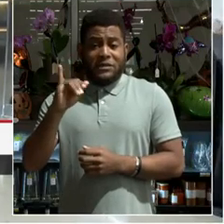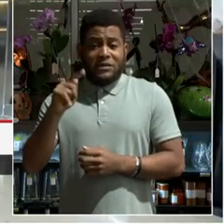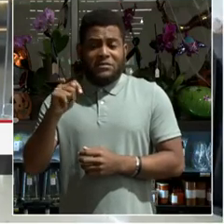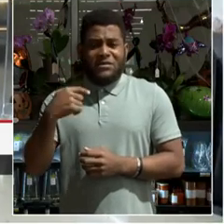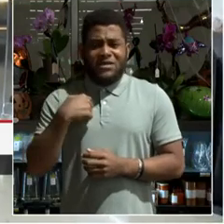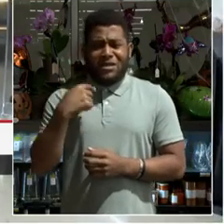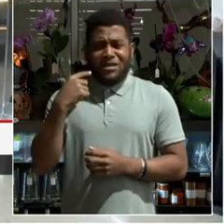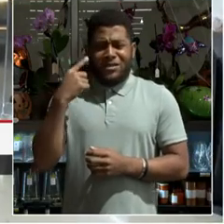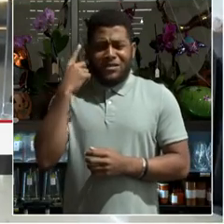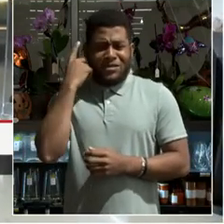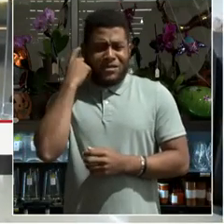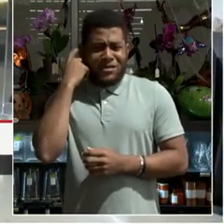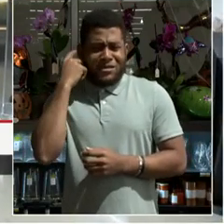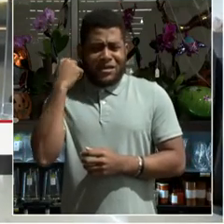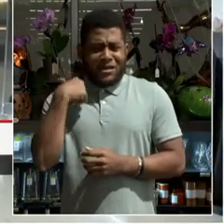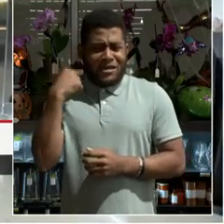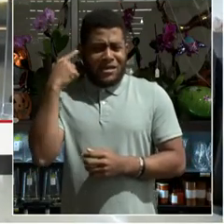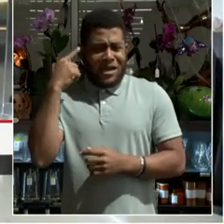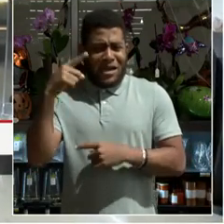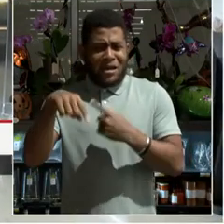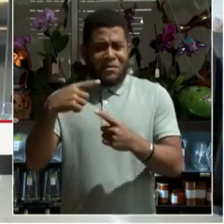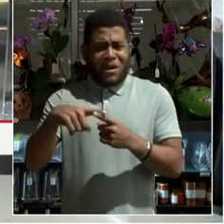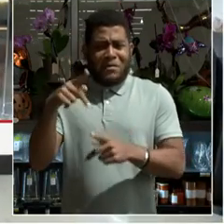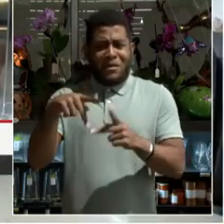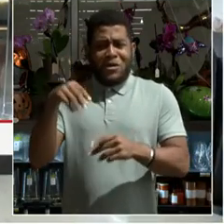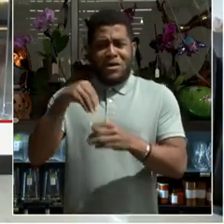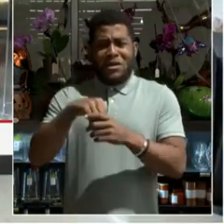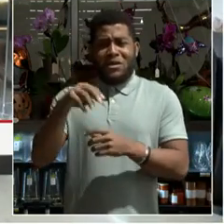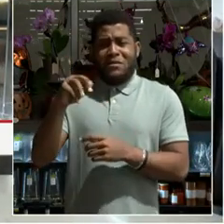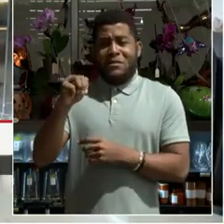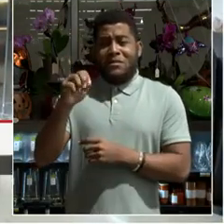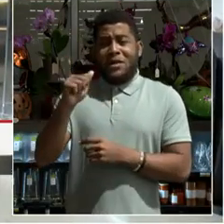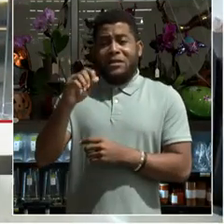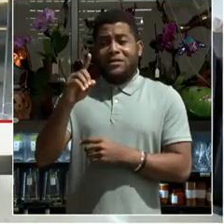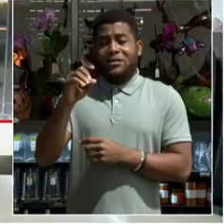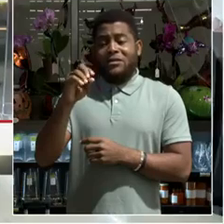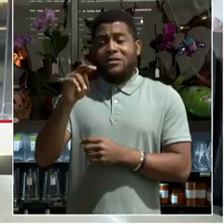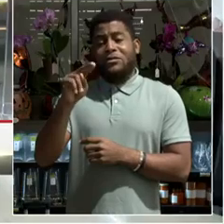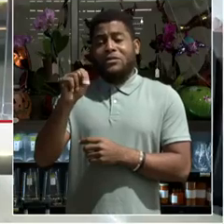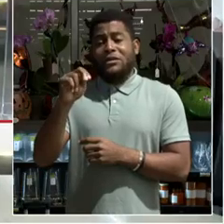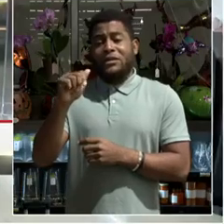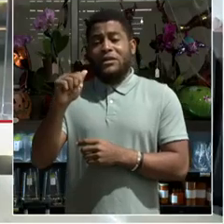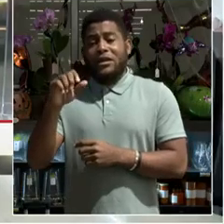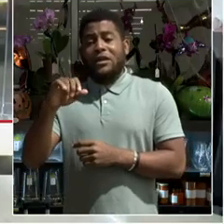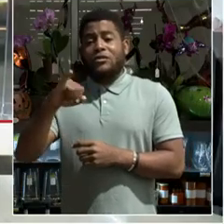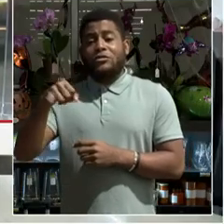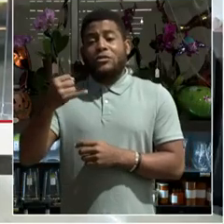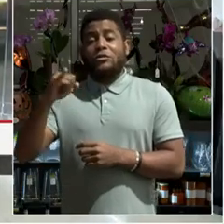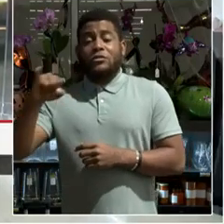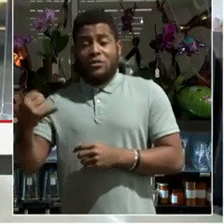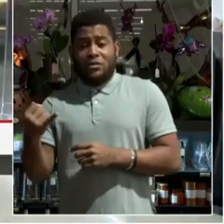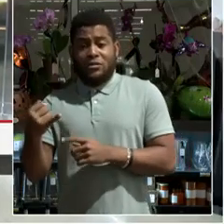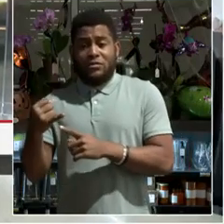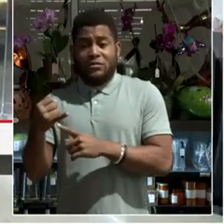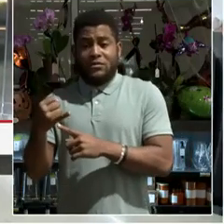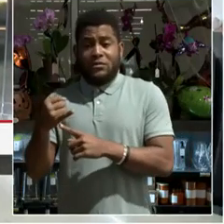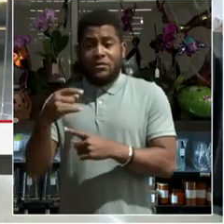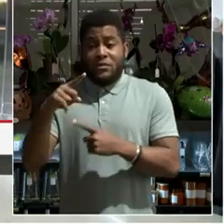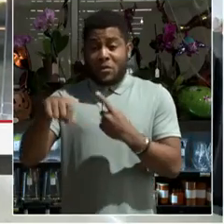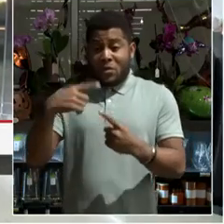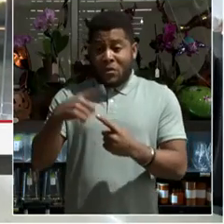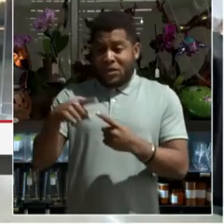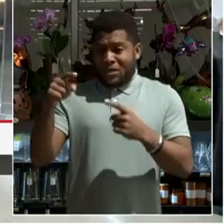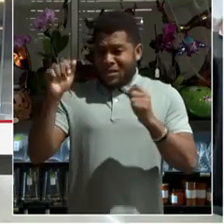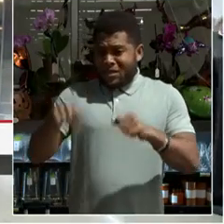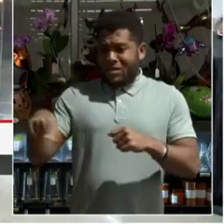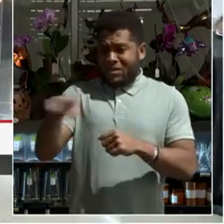when maybe folks who have taken Moderna, Johnson & Johnson might be able to do this, and also when you think it'll be recommended for possibly everybody, not just